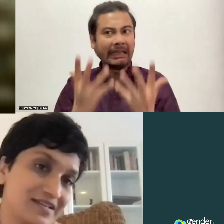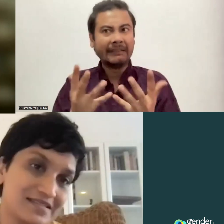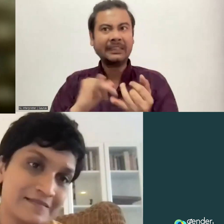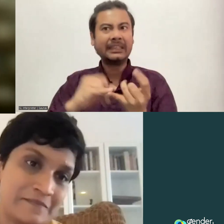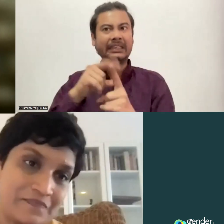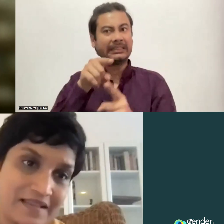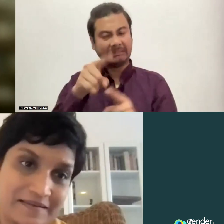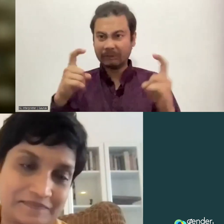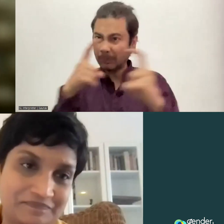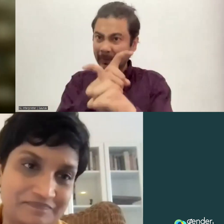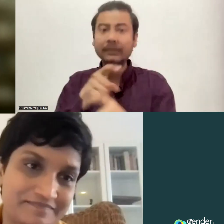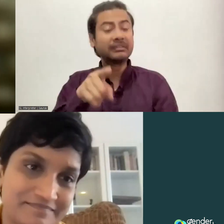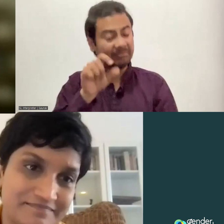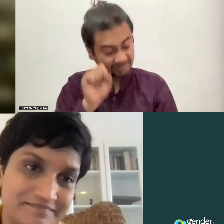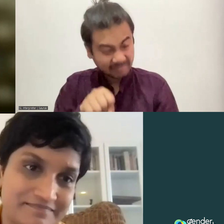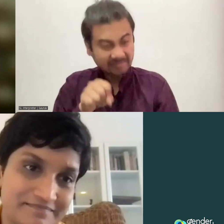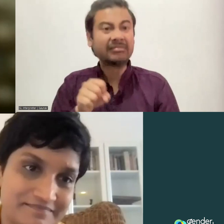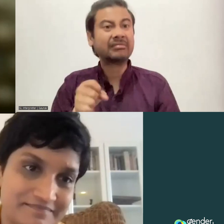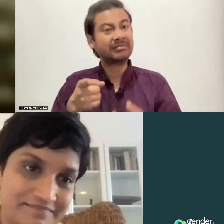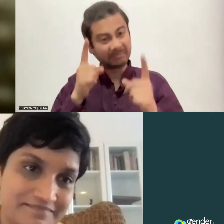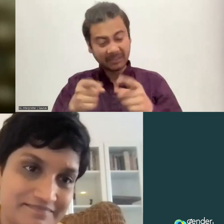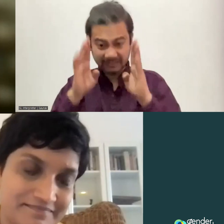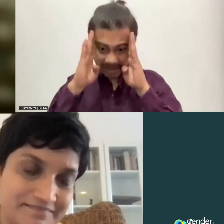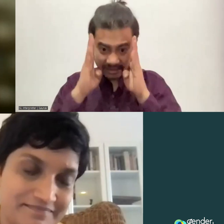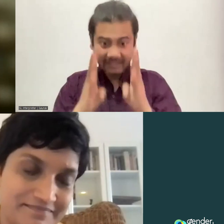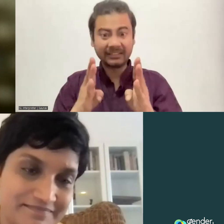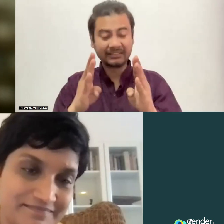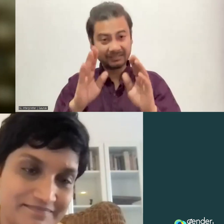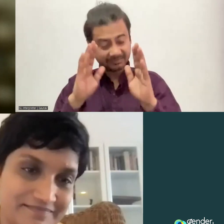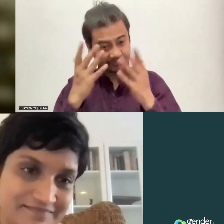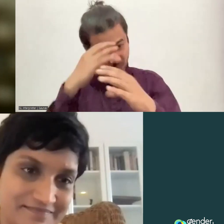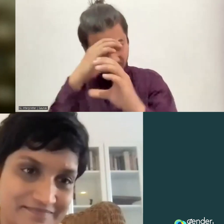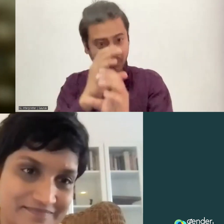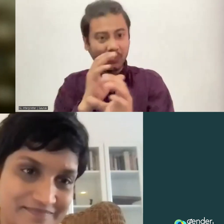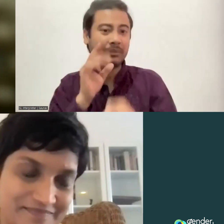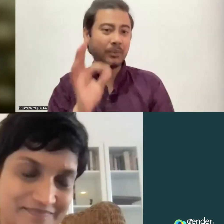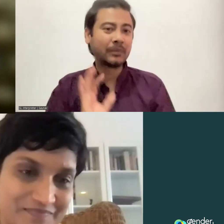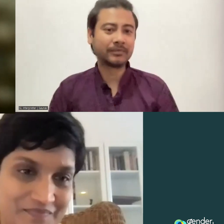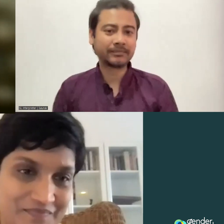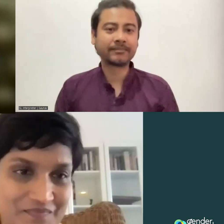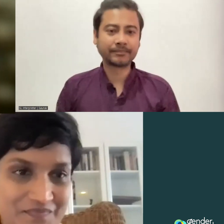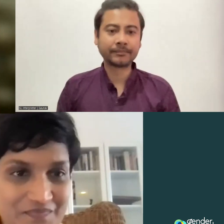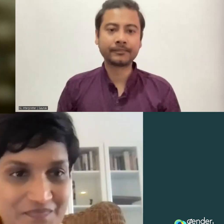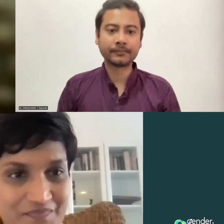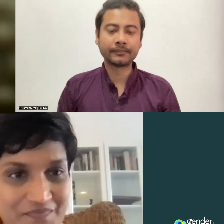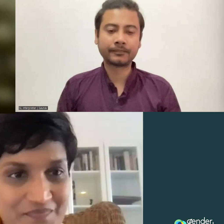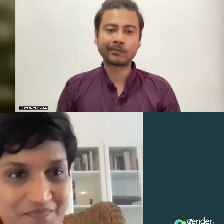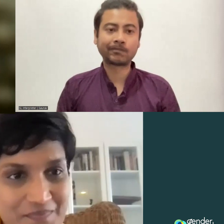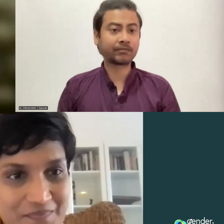attention to this. No, Sandhya, there's so much that kind of resonates again with the work that we do, and which is